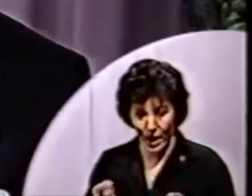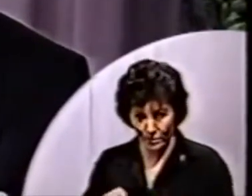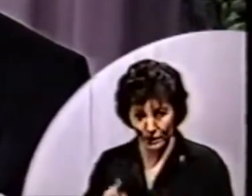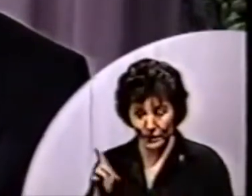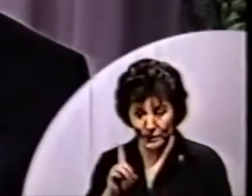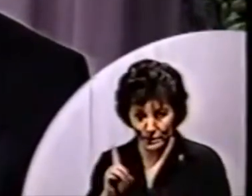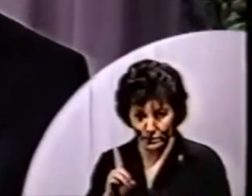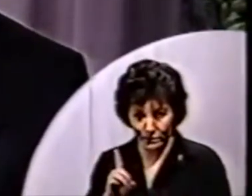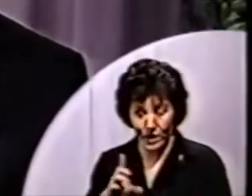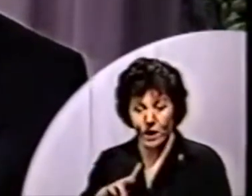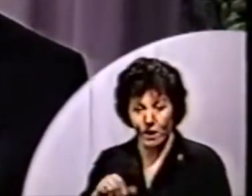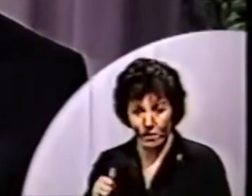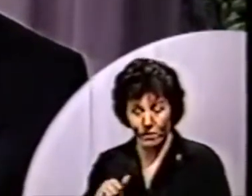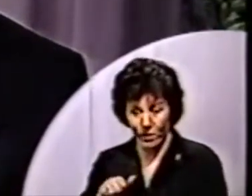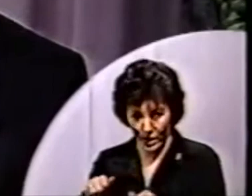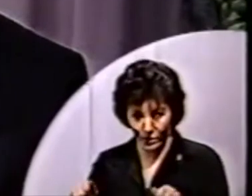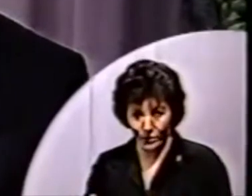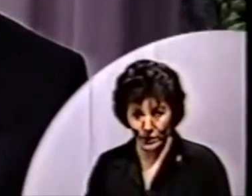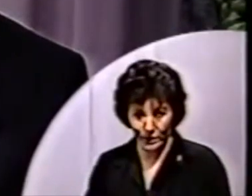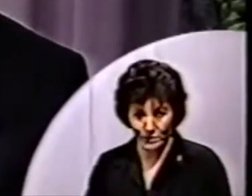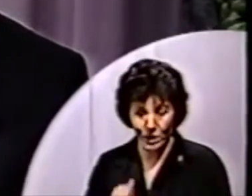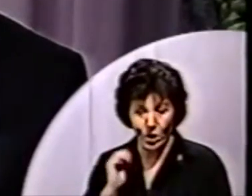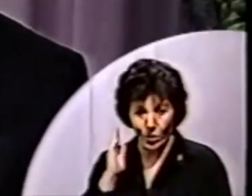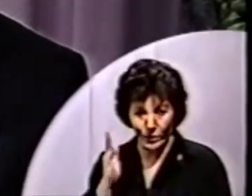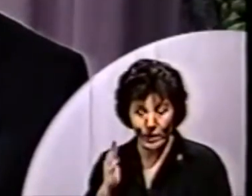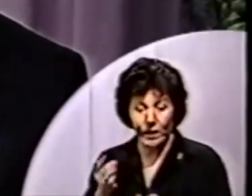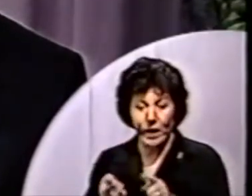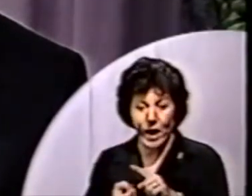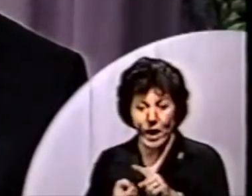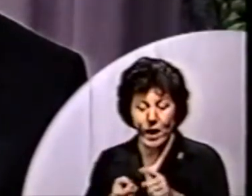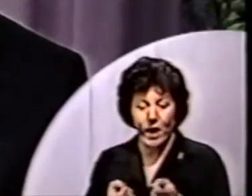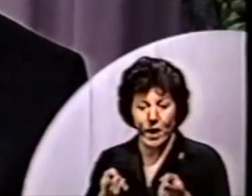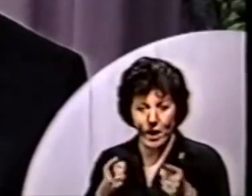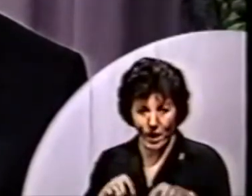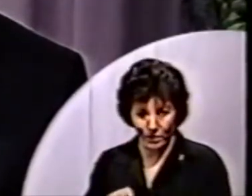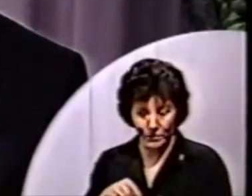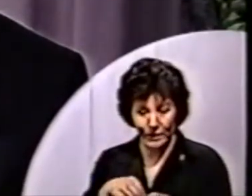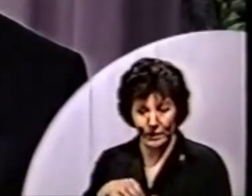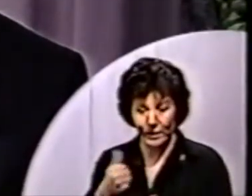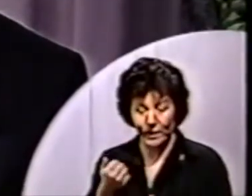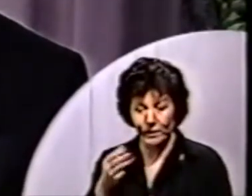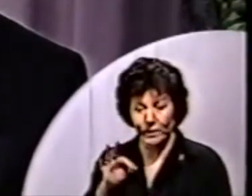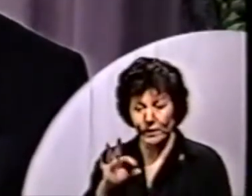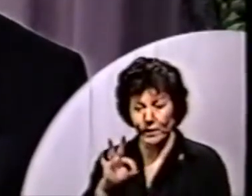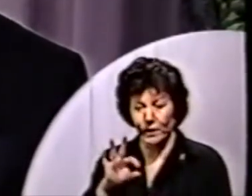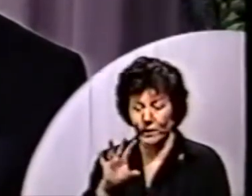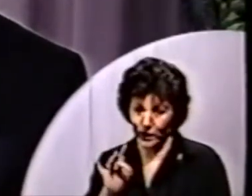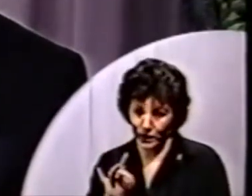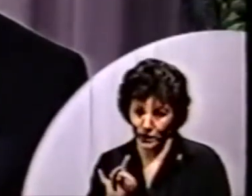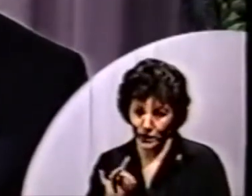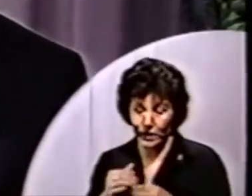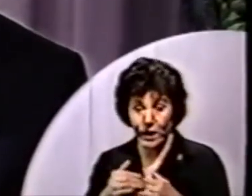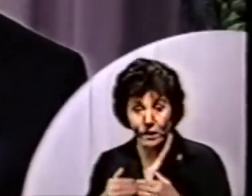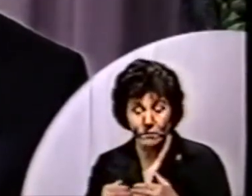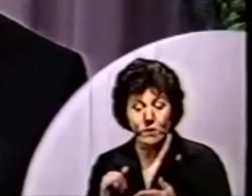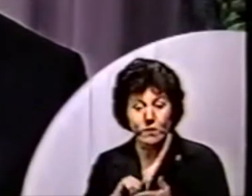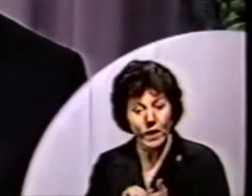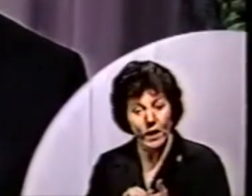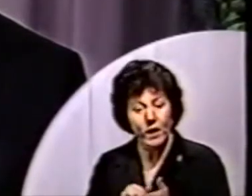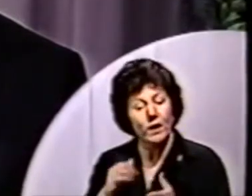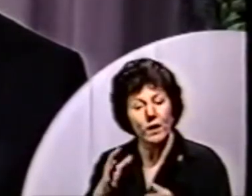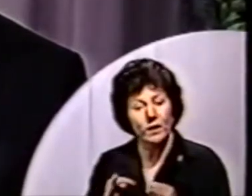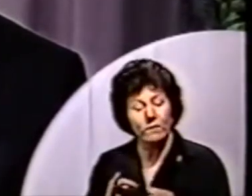with other sites, will take place in 1998. After that, if the vaccines